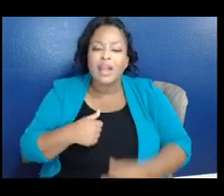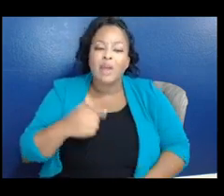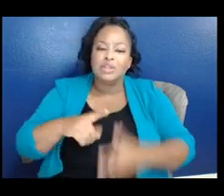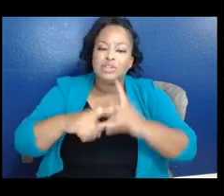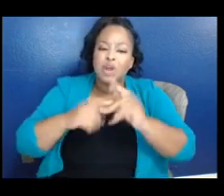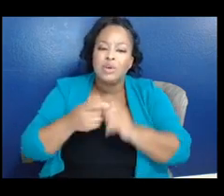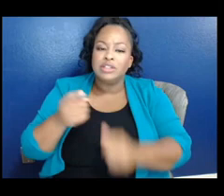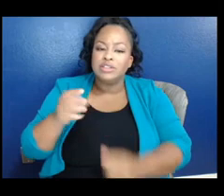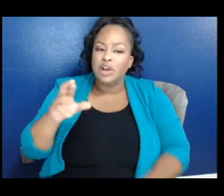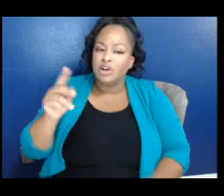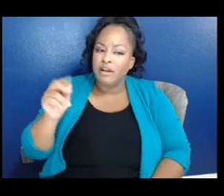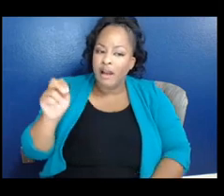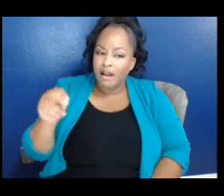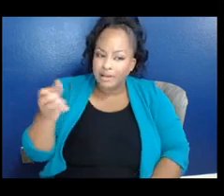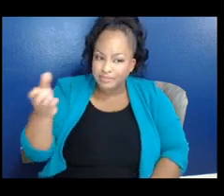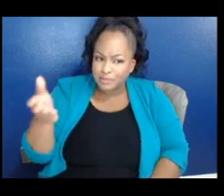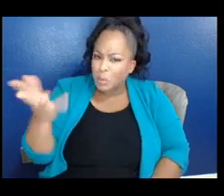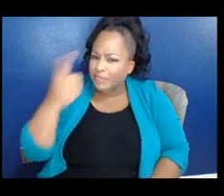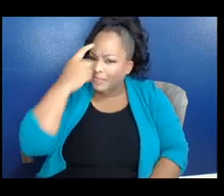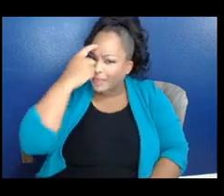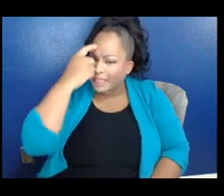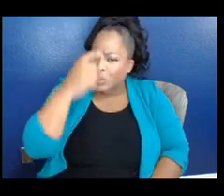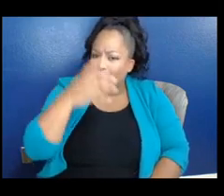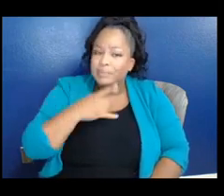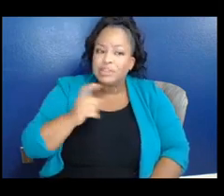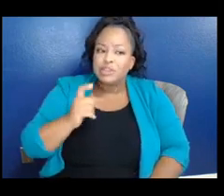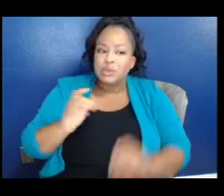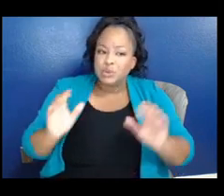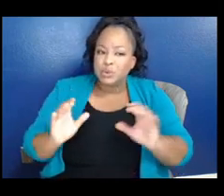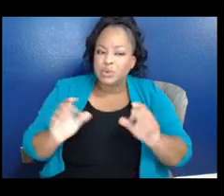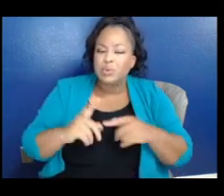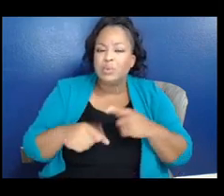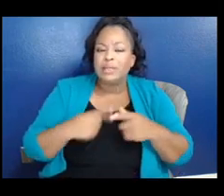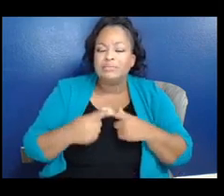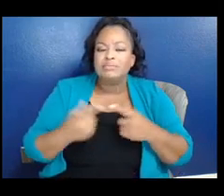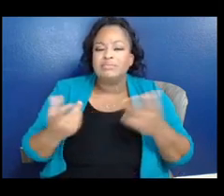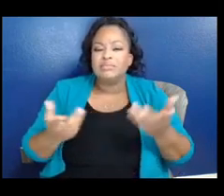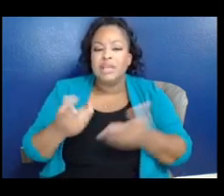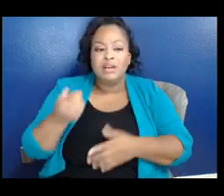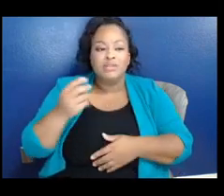I'd actually like to start with Dr. Khan on that. What do you think women should do